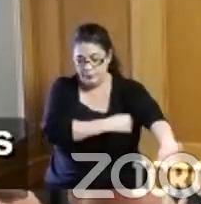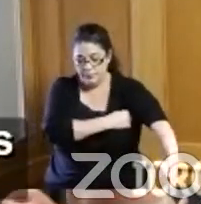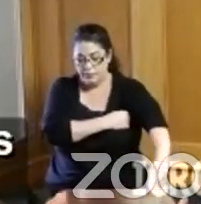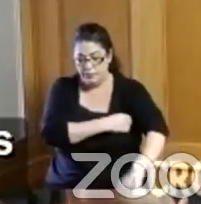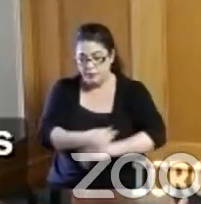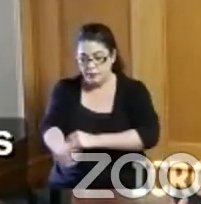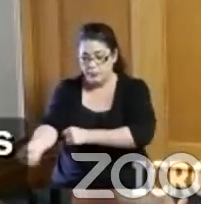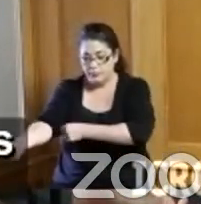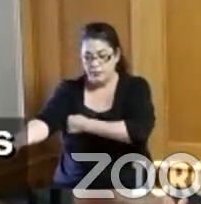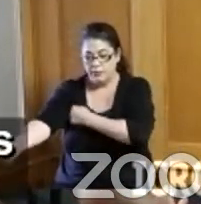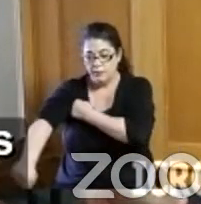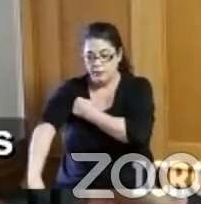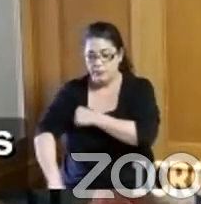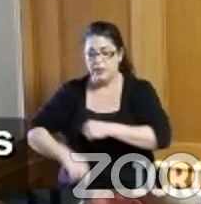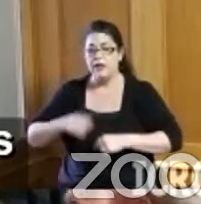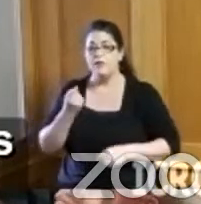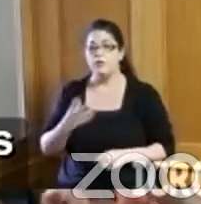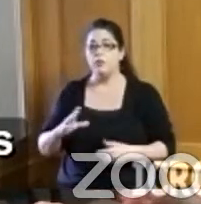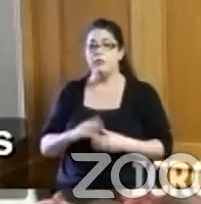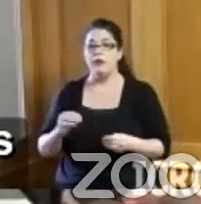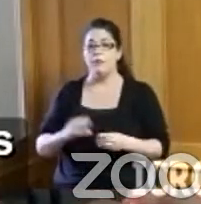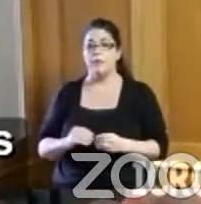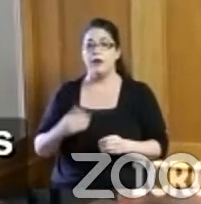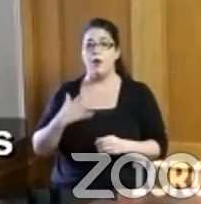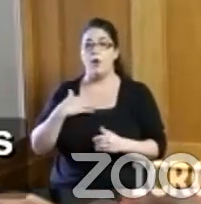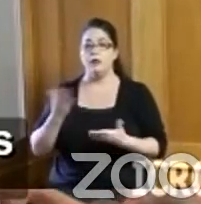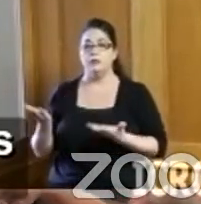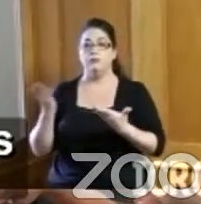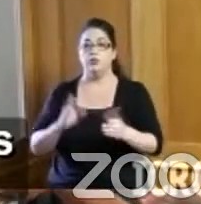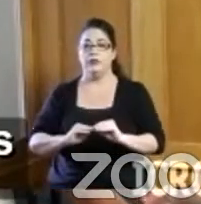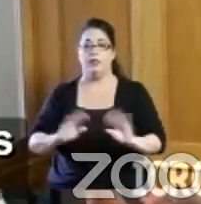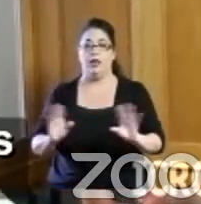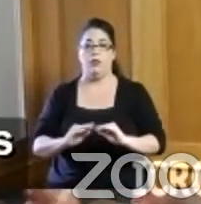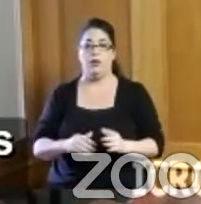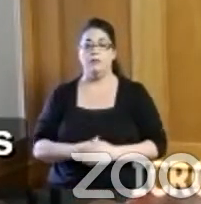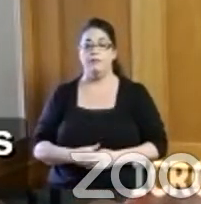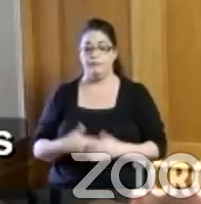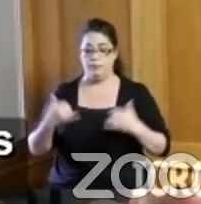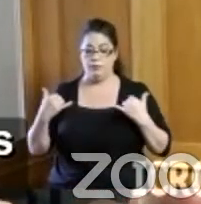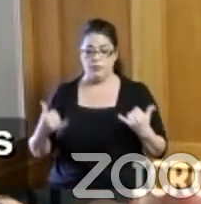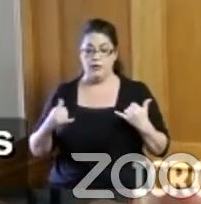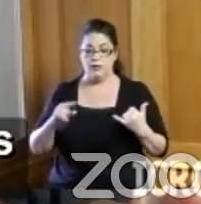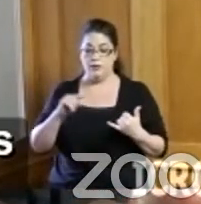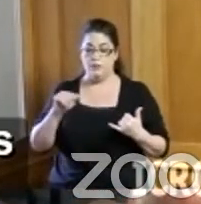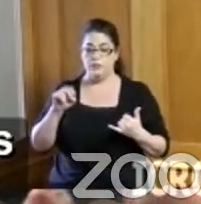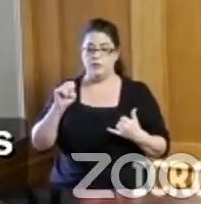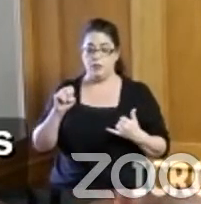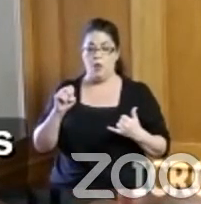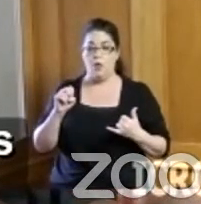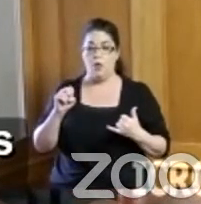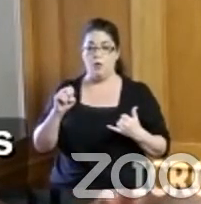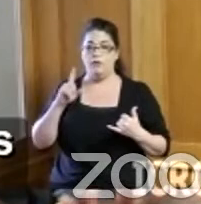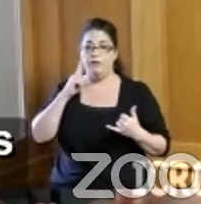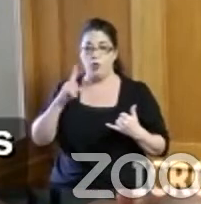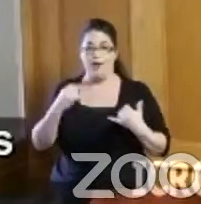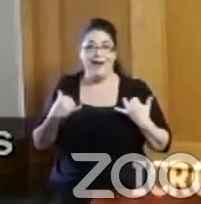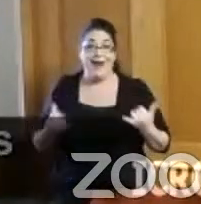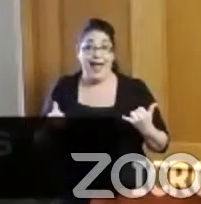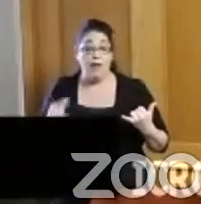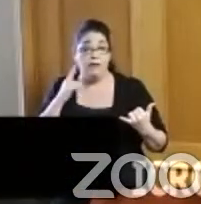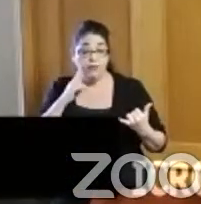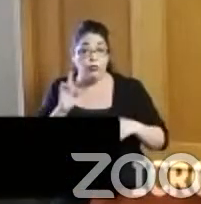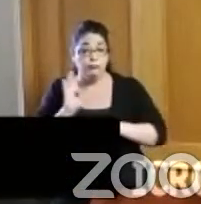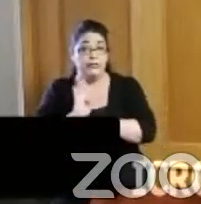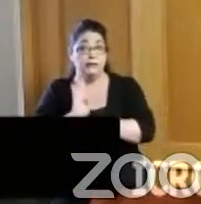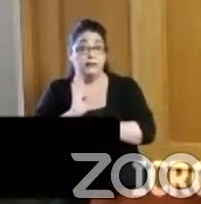of things I just want to either point out or bring clarity to. So currently this is zoned in a way that it's retail. And